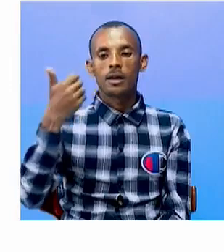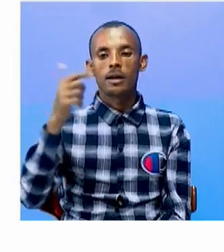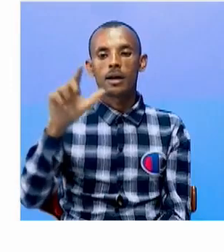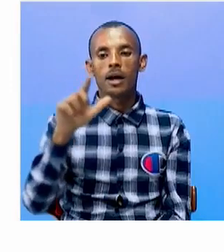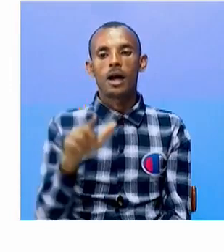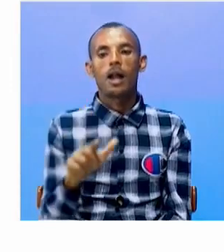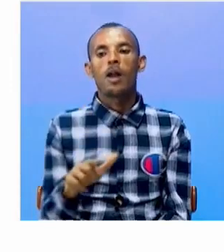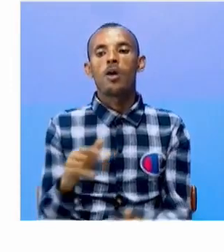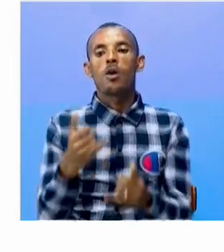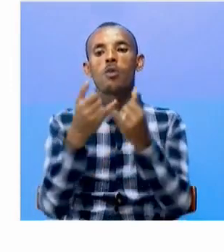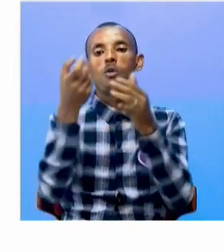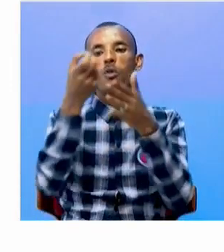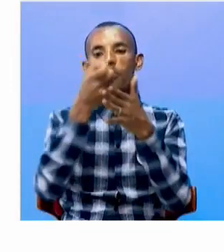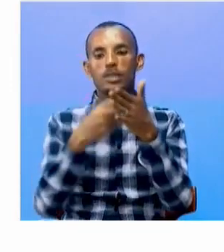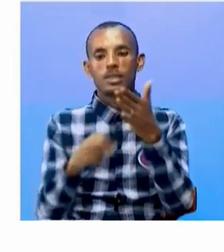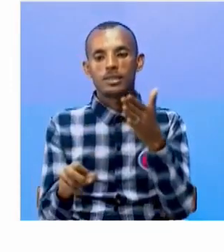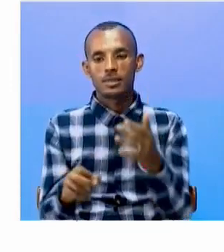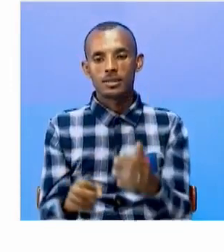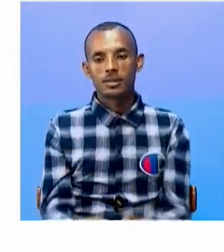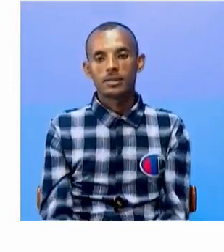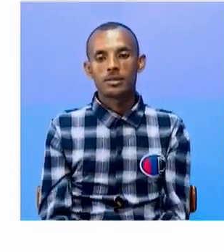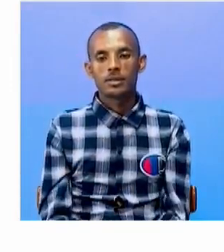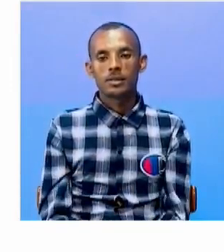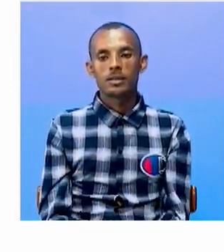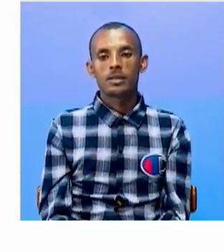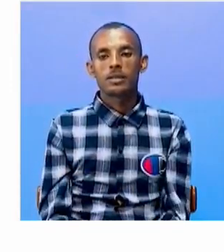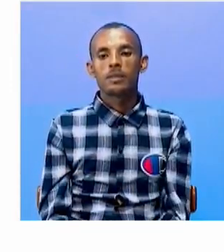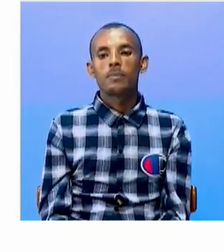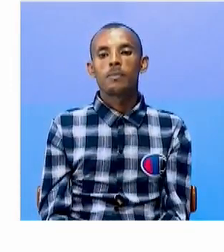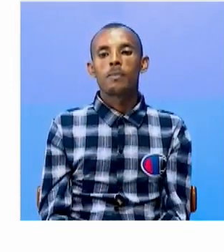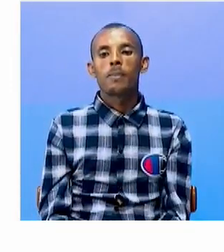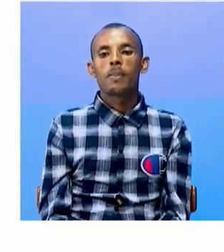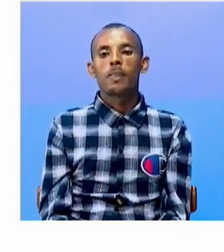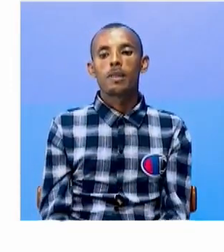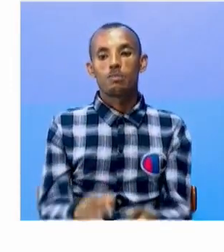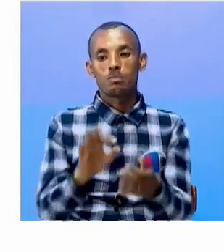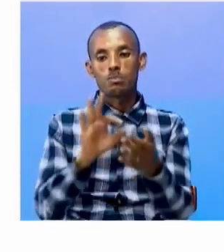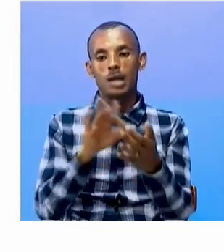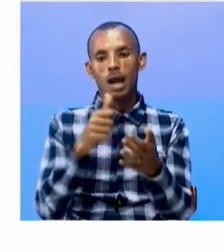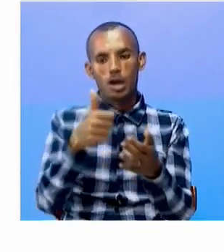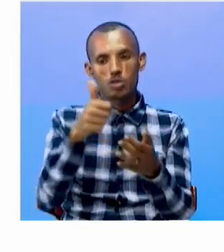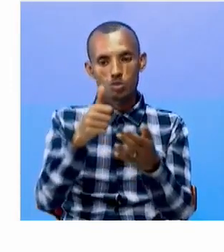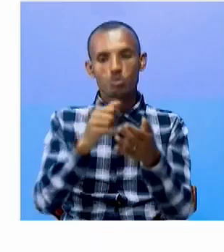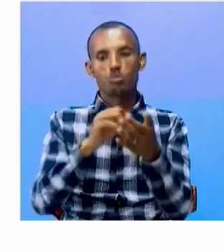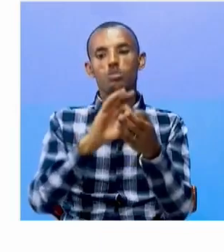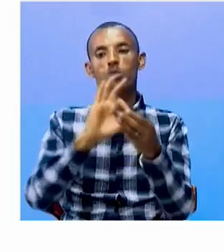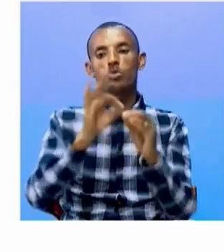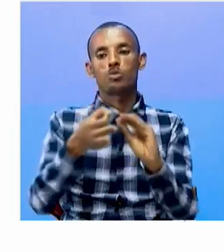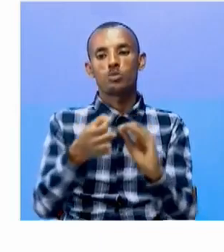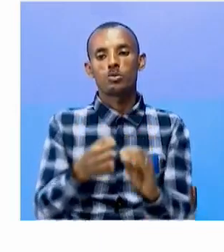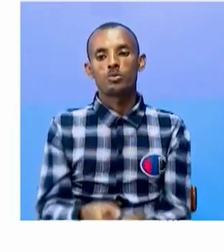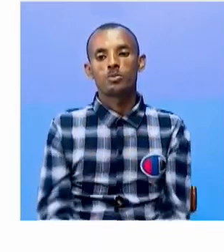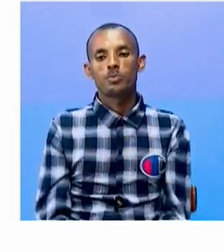the numerical coefficient, the numerical